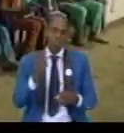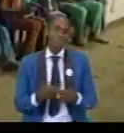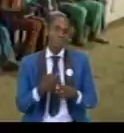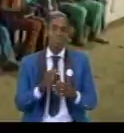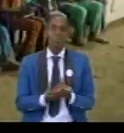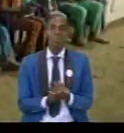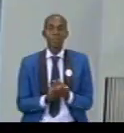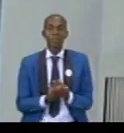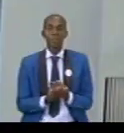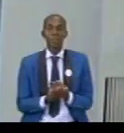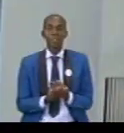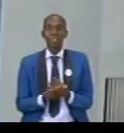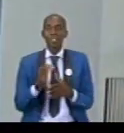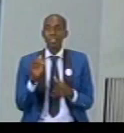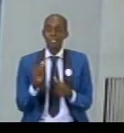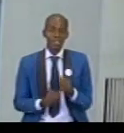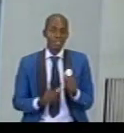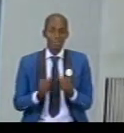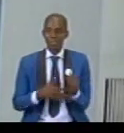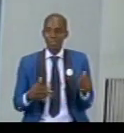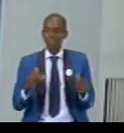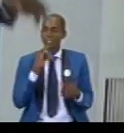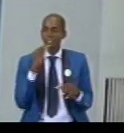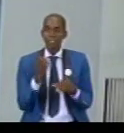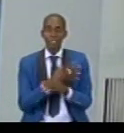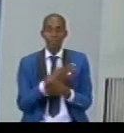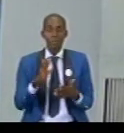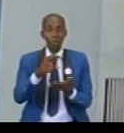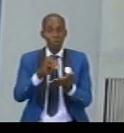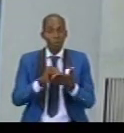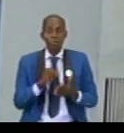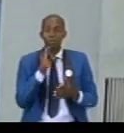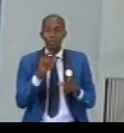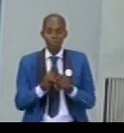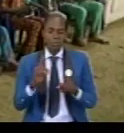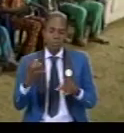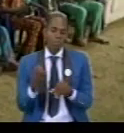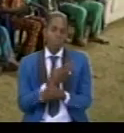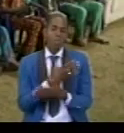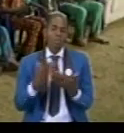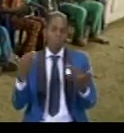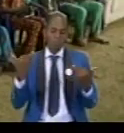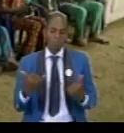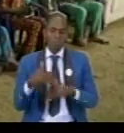Everything just vanished away. Your own too is vanishing already.